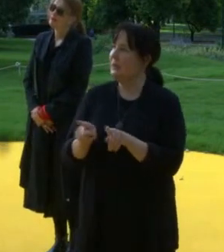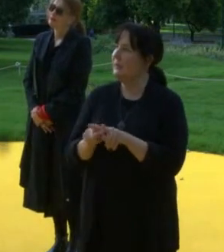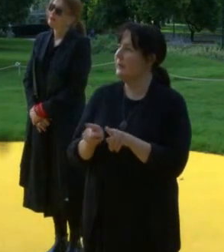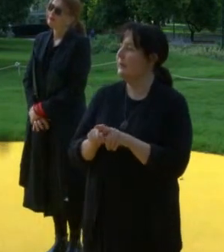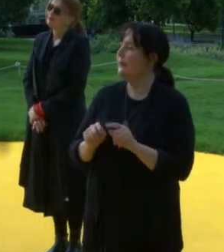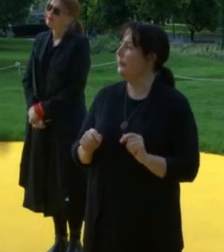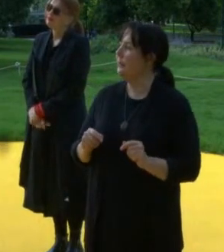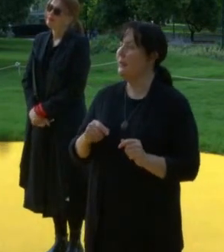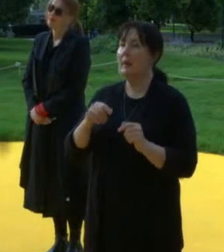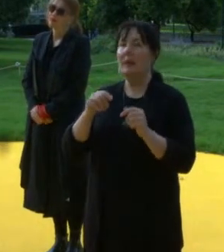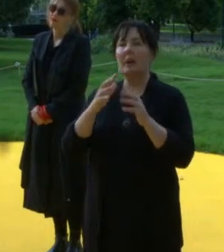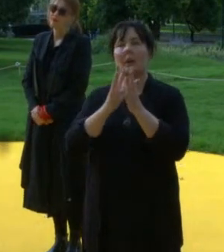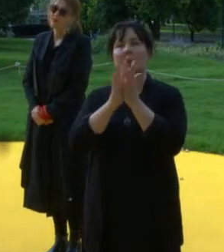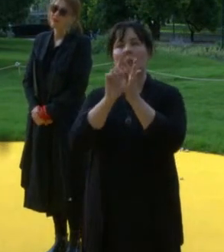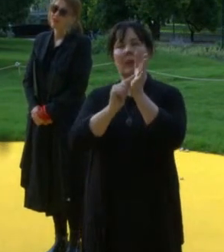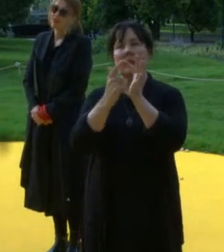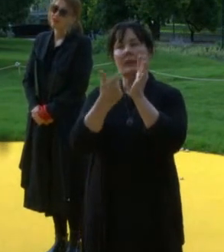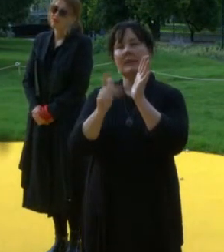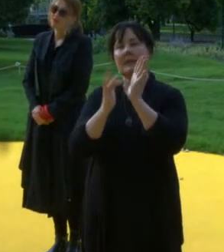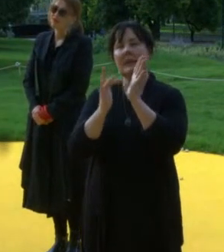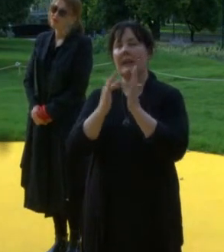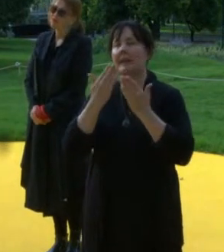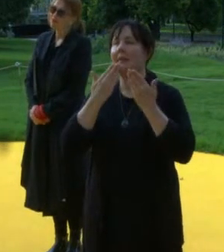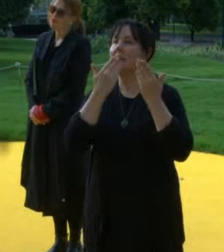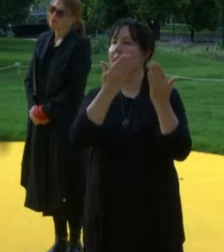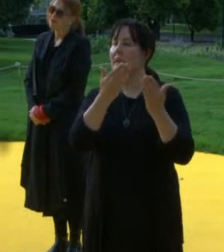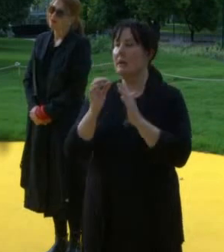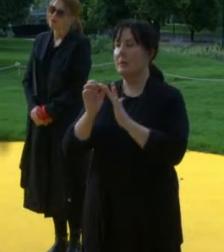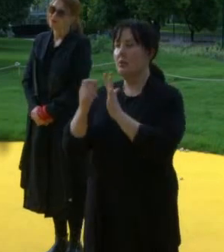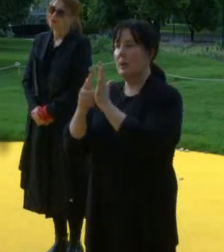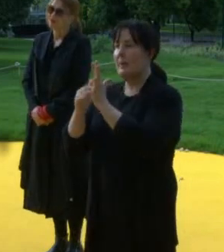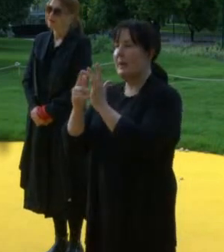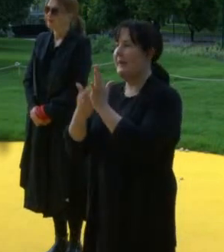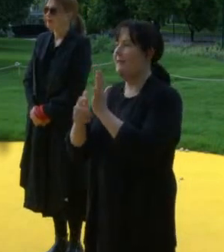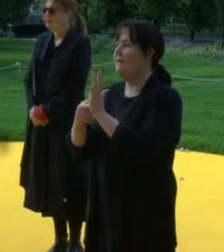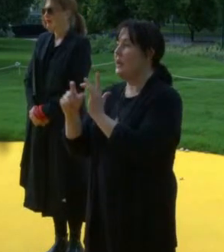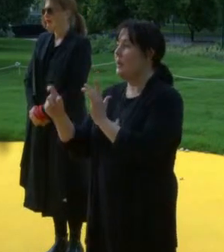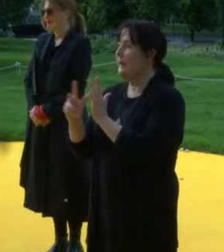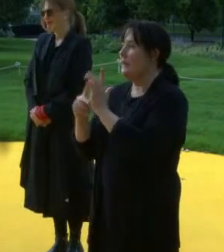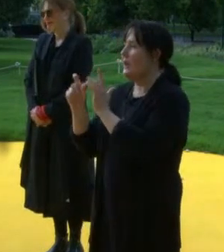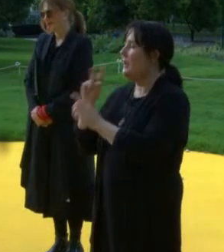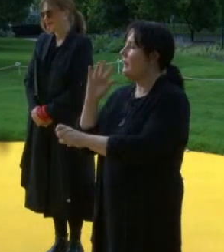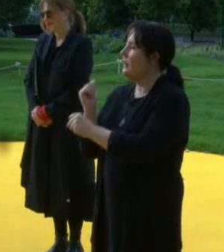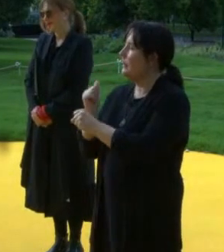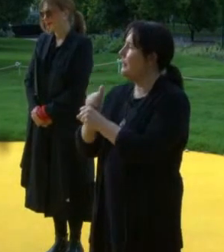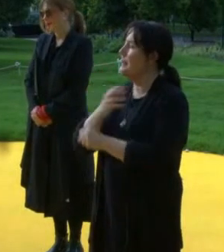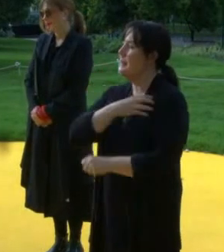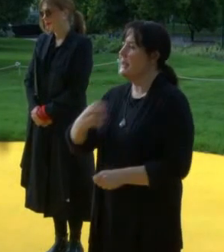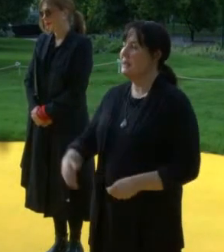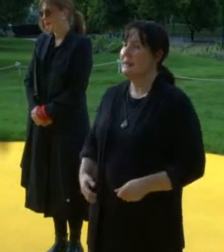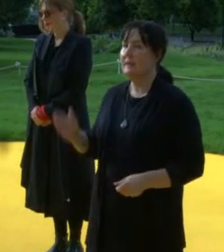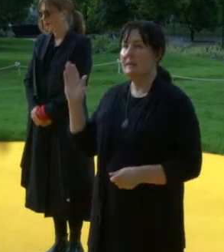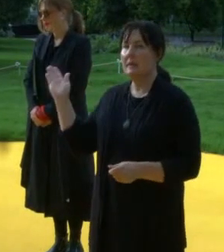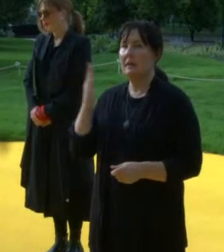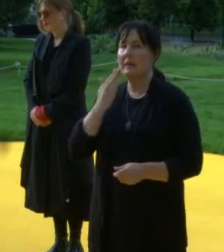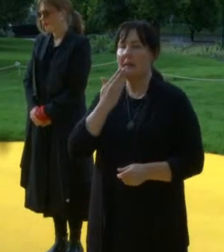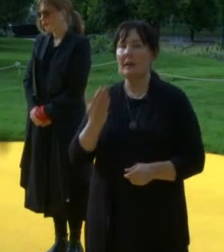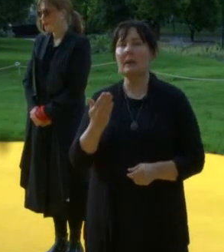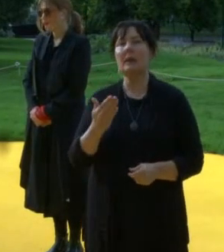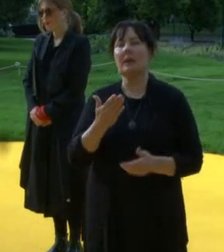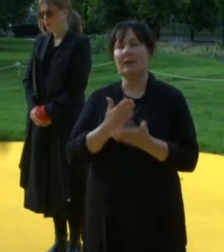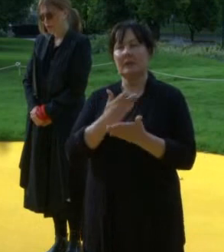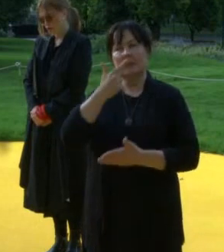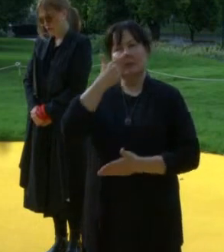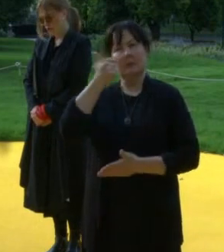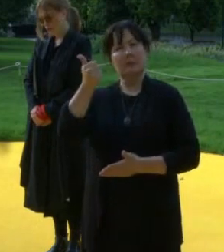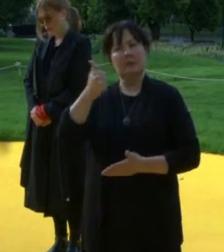To the Wheeler Centre, thank you. To the Premier of Victoria, to the Victorian Government, Minister, thank you. It was a tremendous honour just to be included on a list